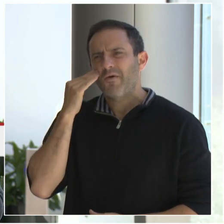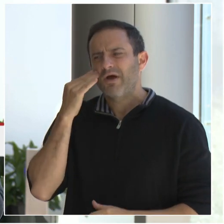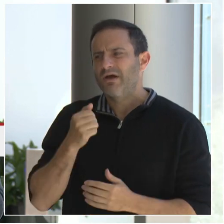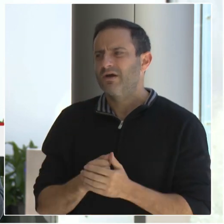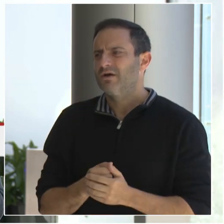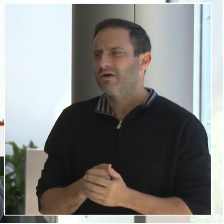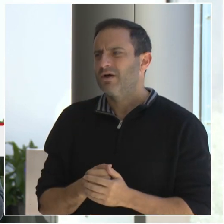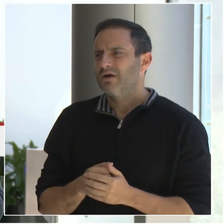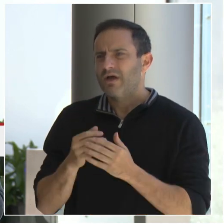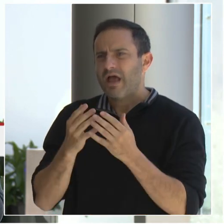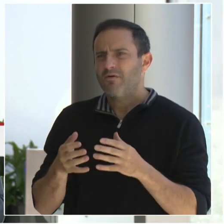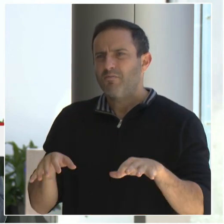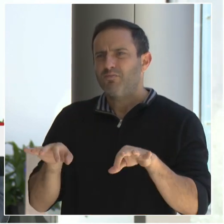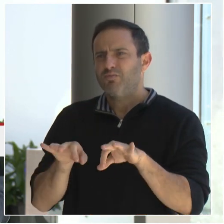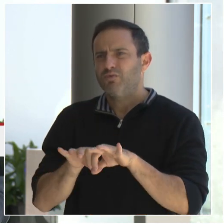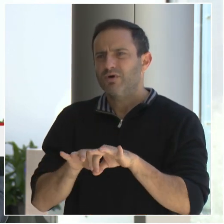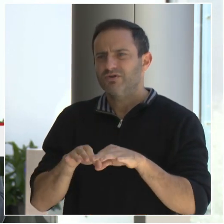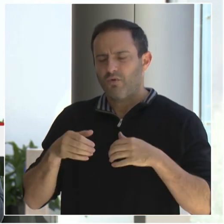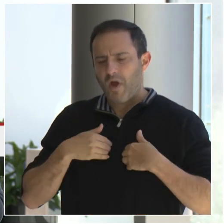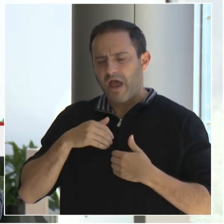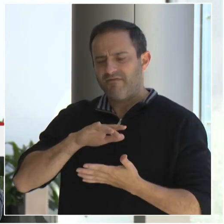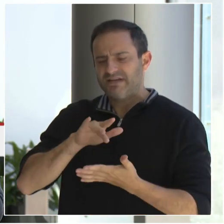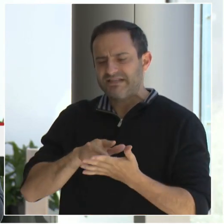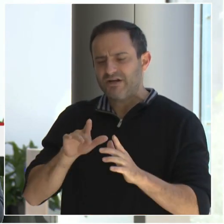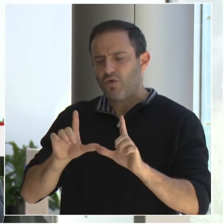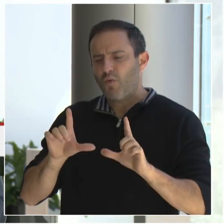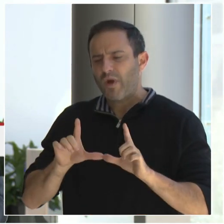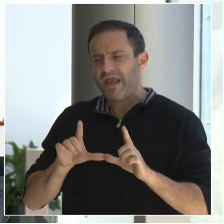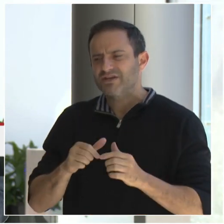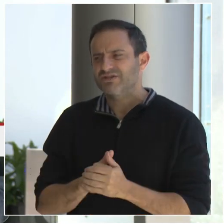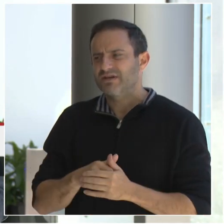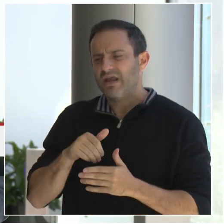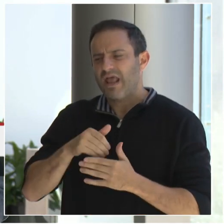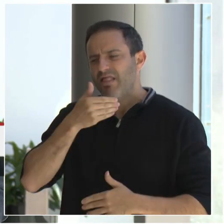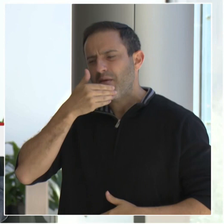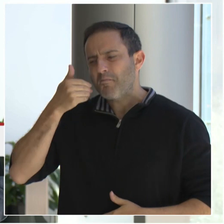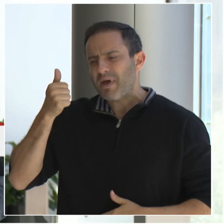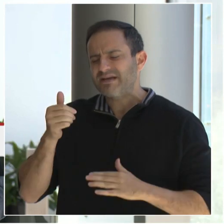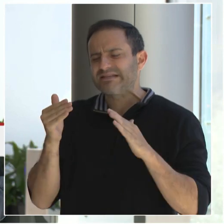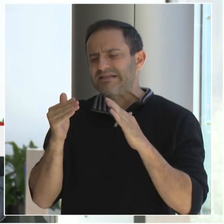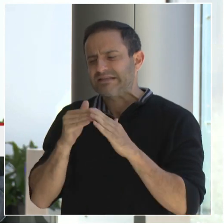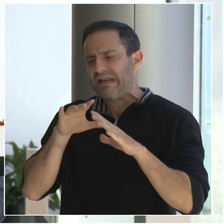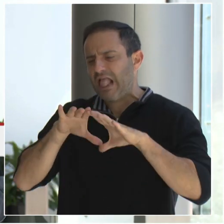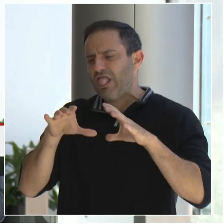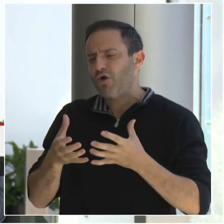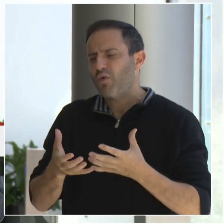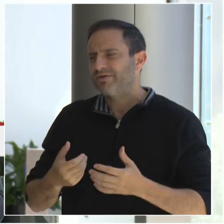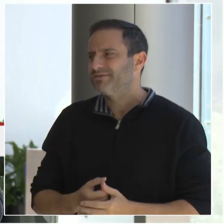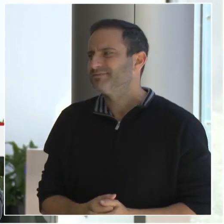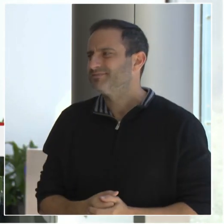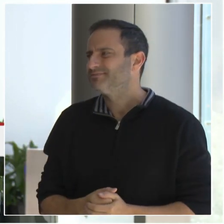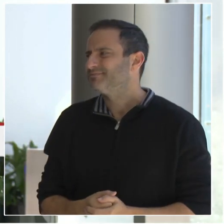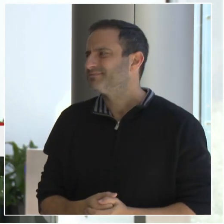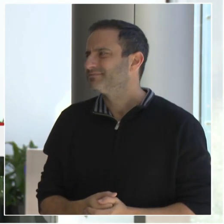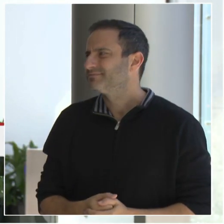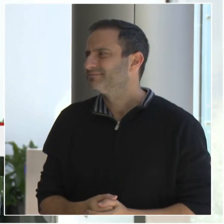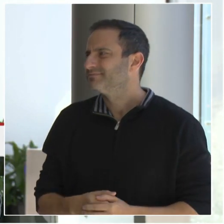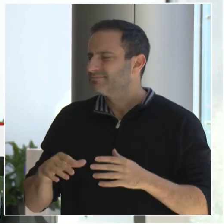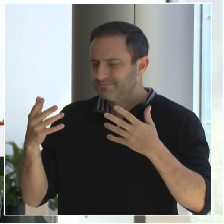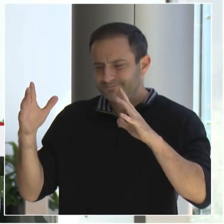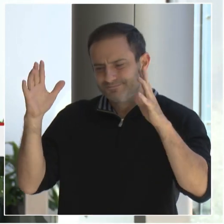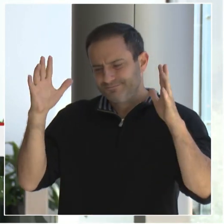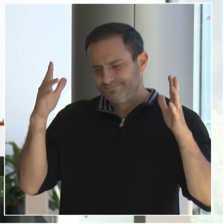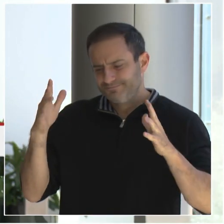important it is to have a central location in the best city in the world. And so that's why I'm